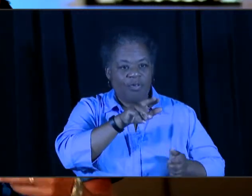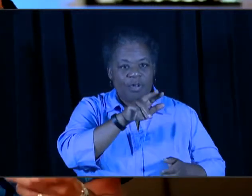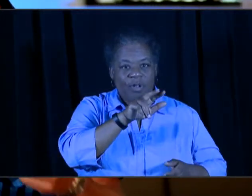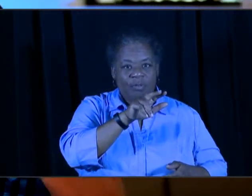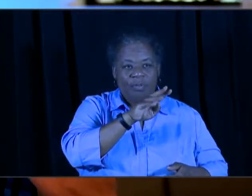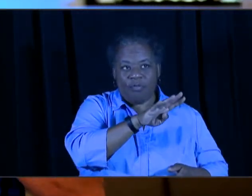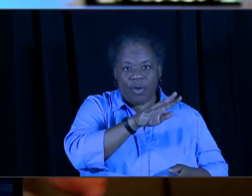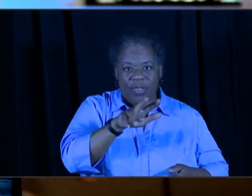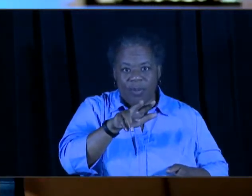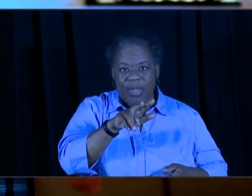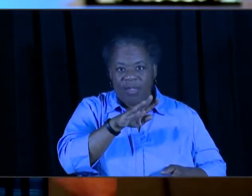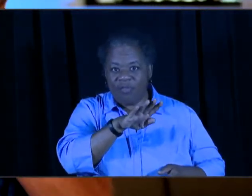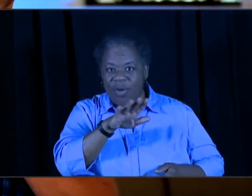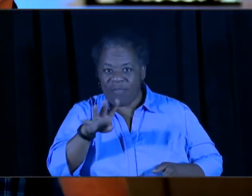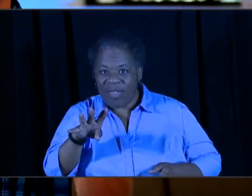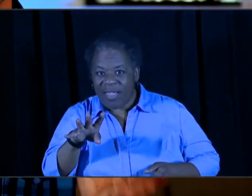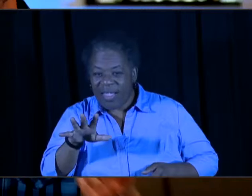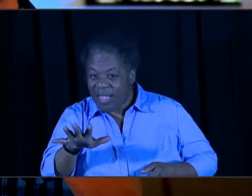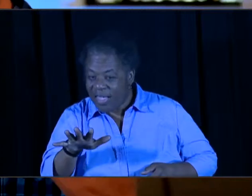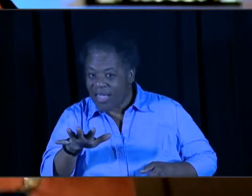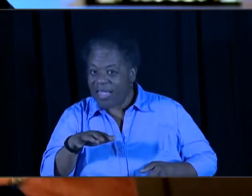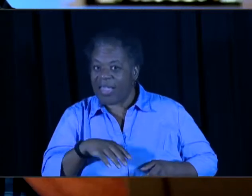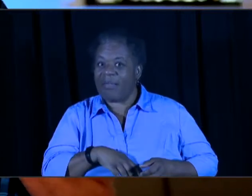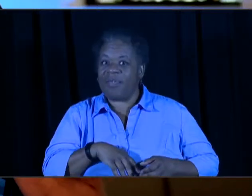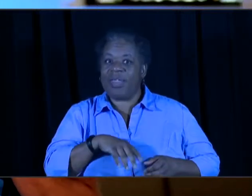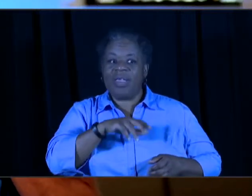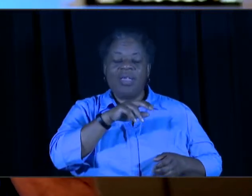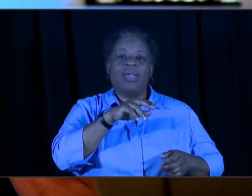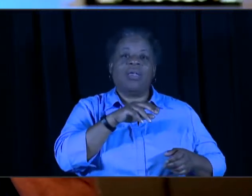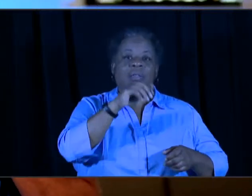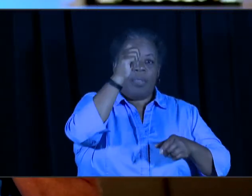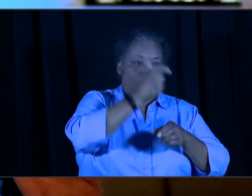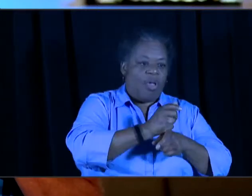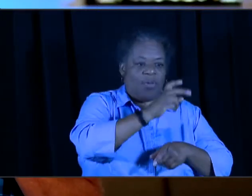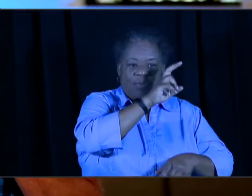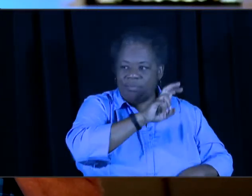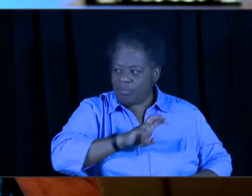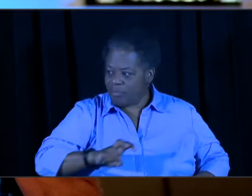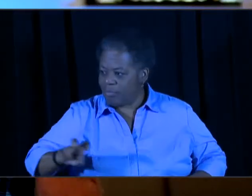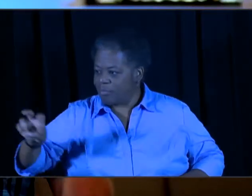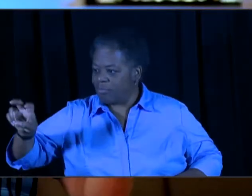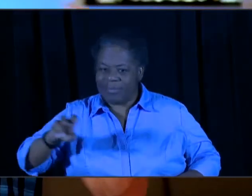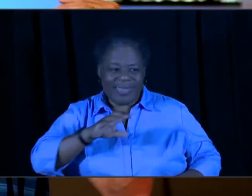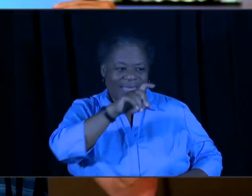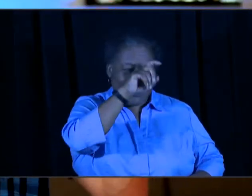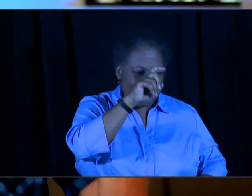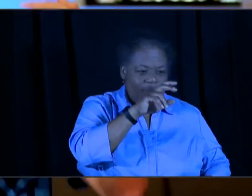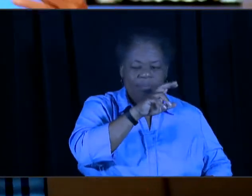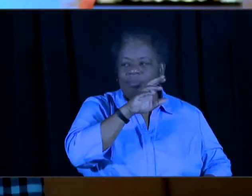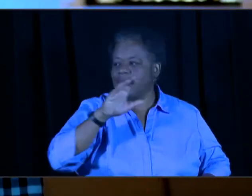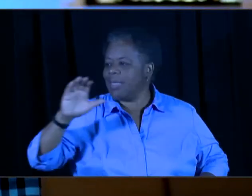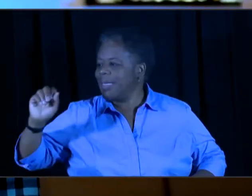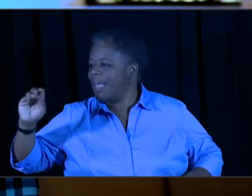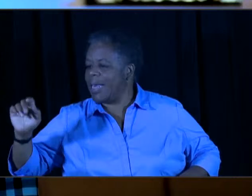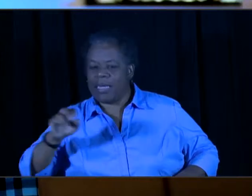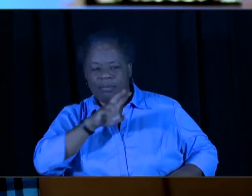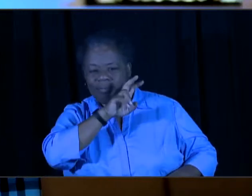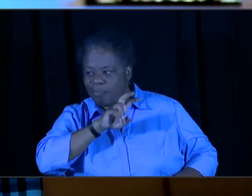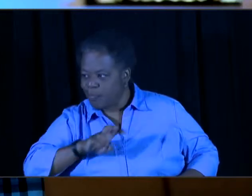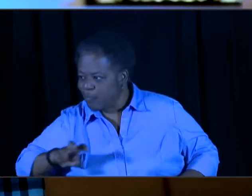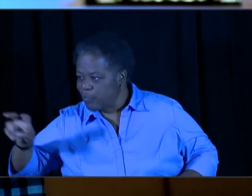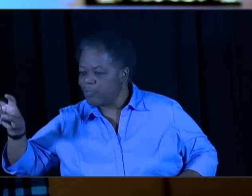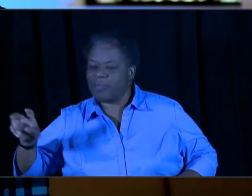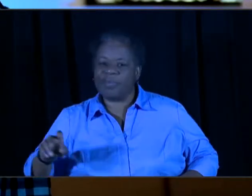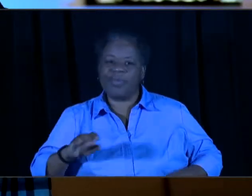45 describe a couple of back and forth trips from Egypt to Canaan. Joseph sends 9 of the brothers